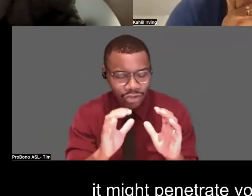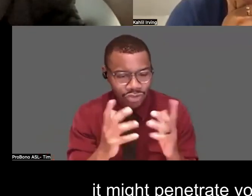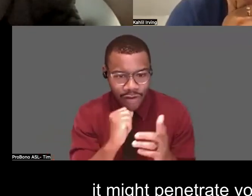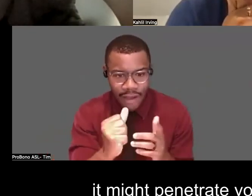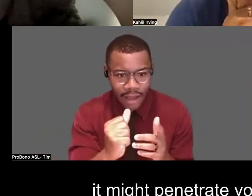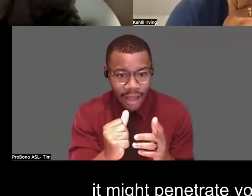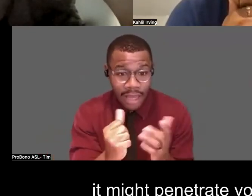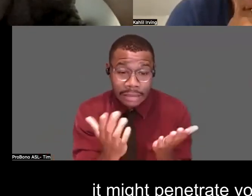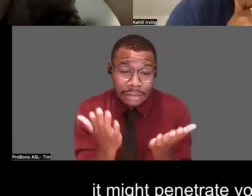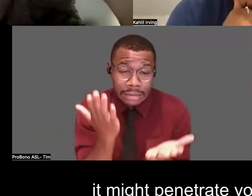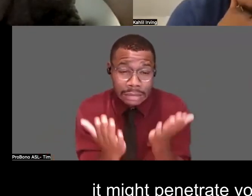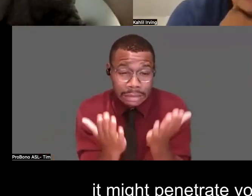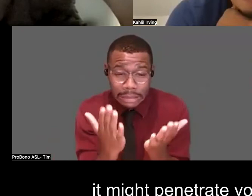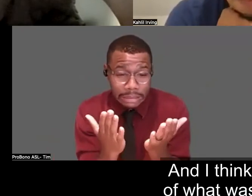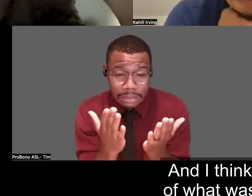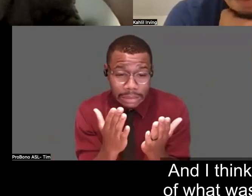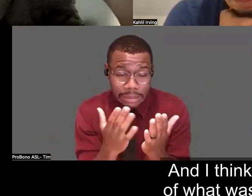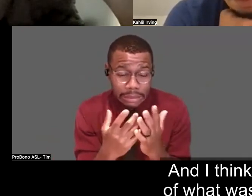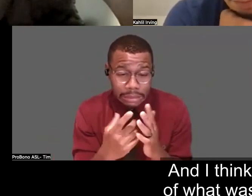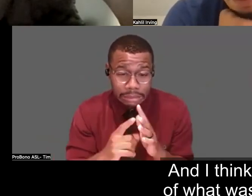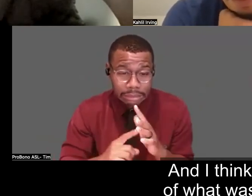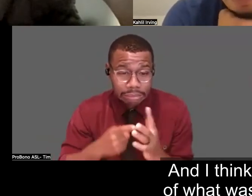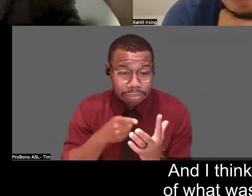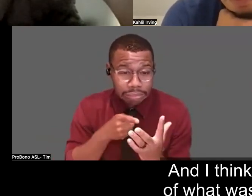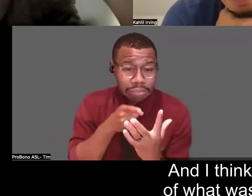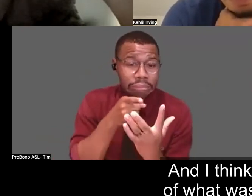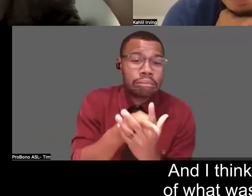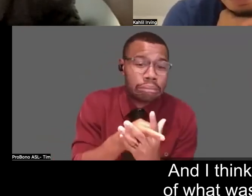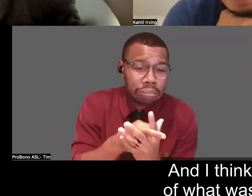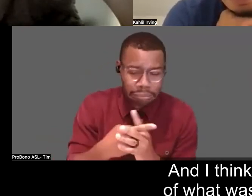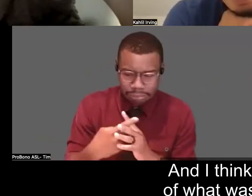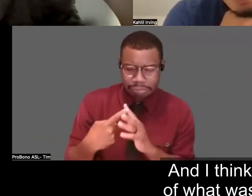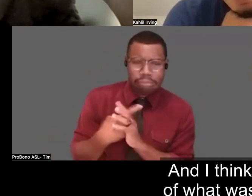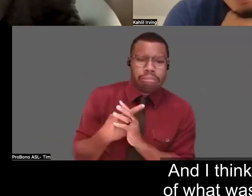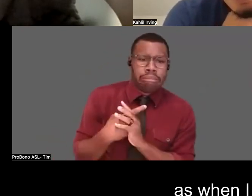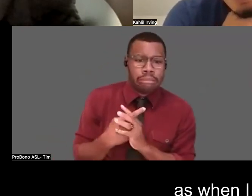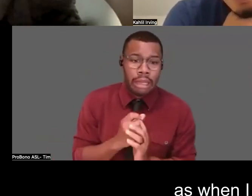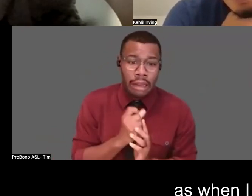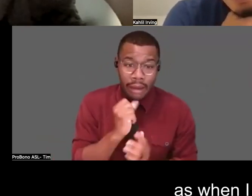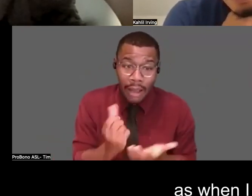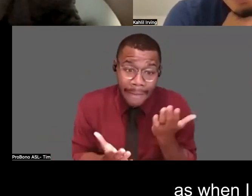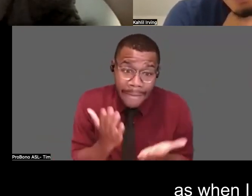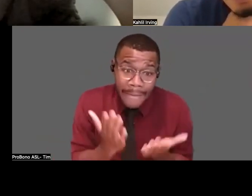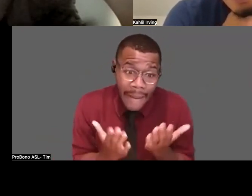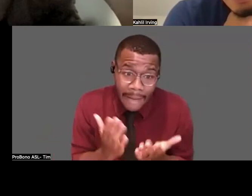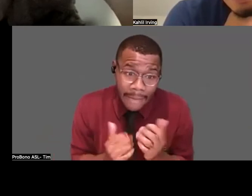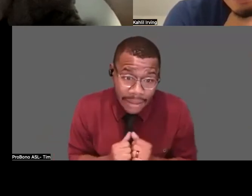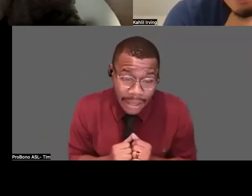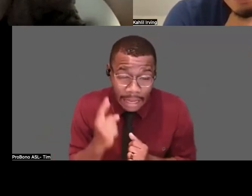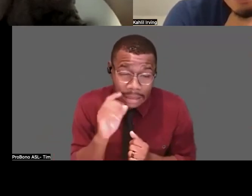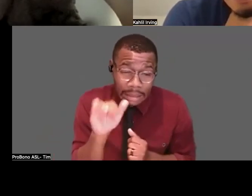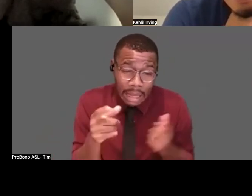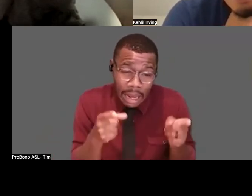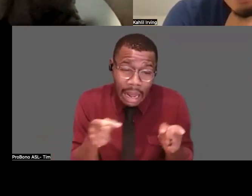might not penetrate your reality, and I think that is part of what was happening as when I was a kid.